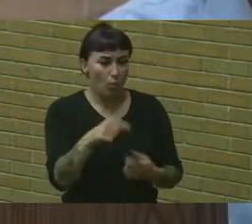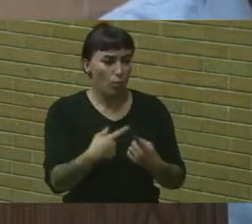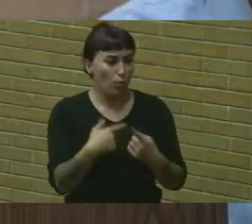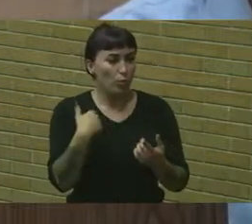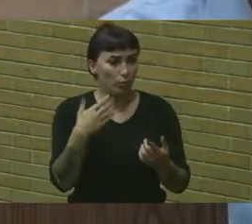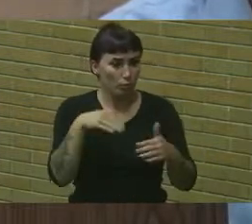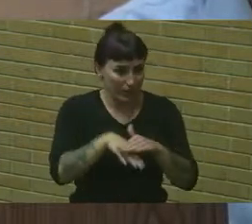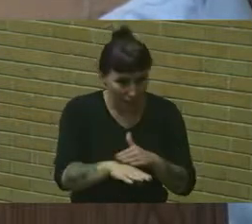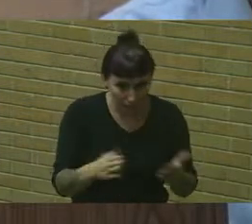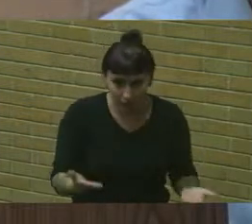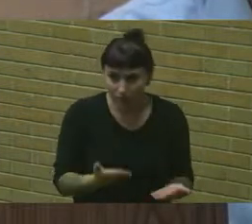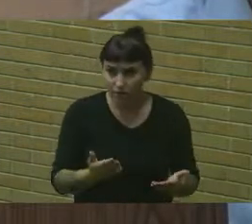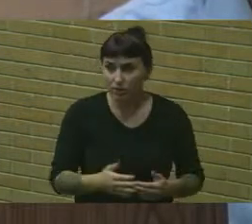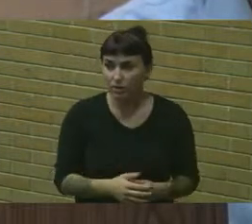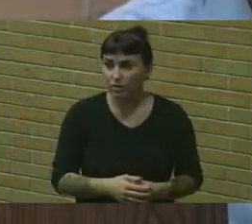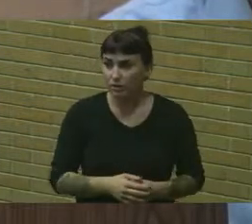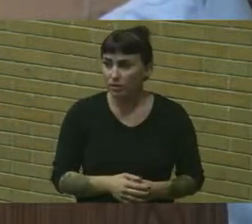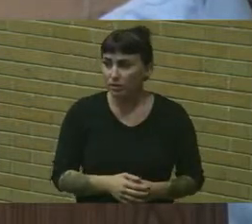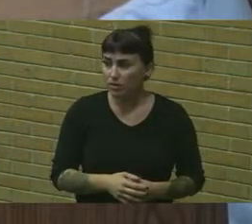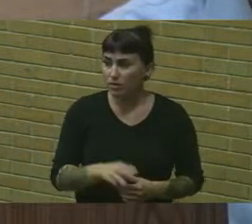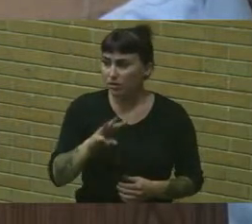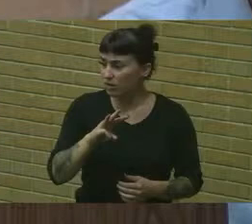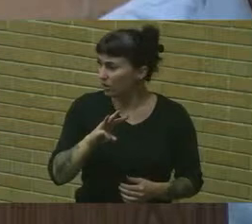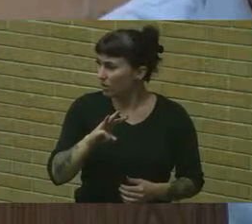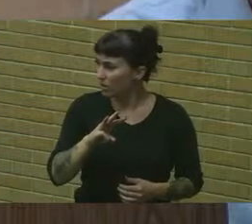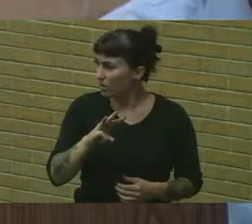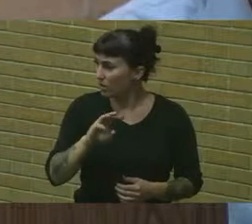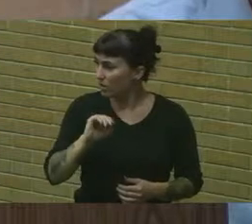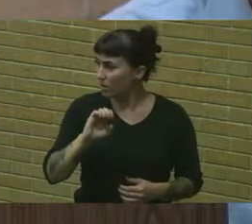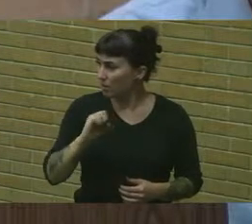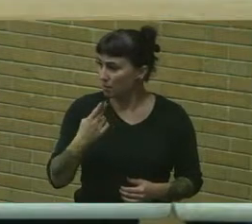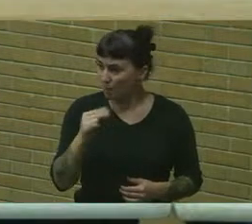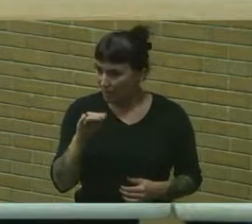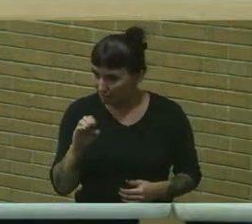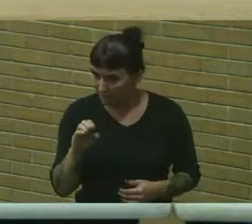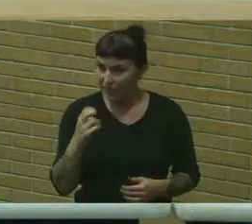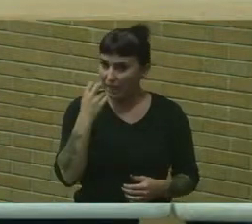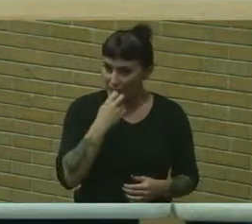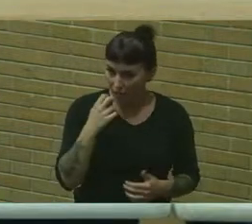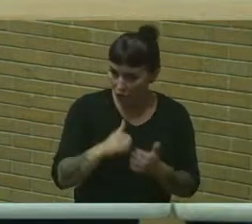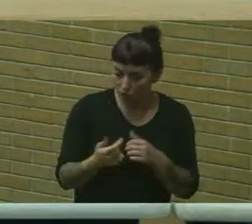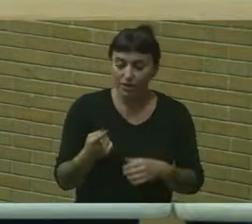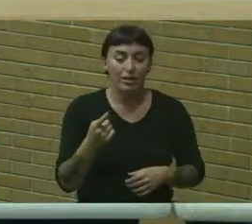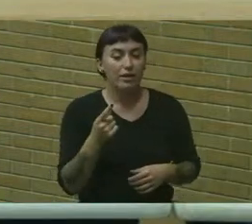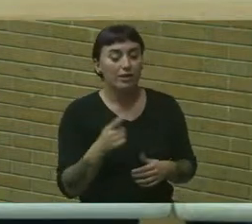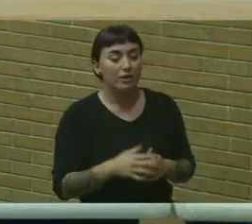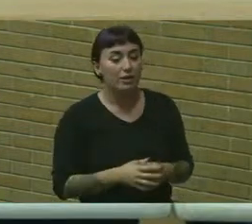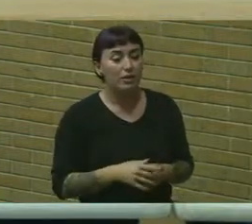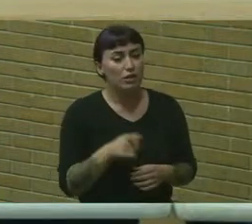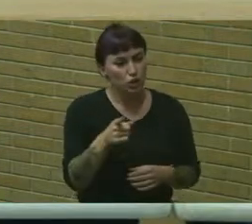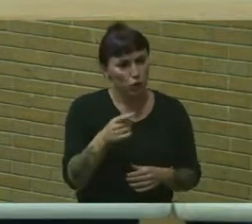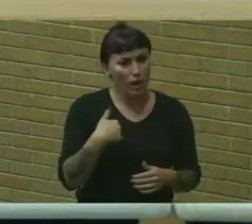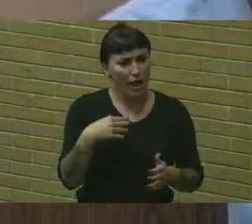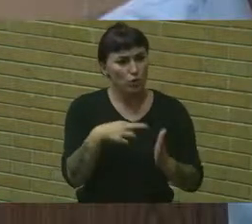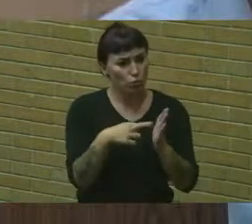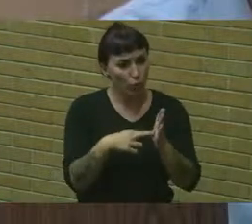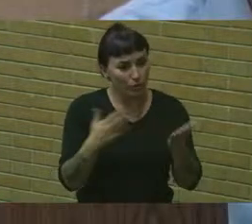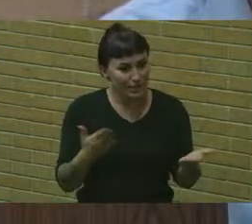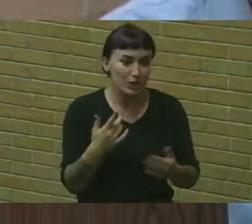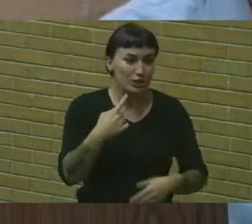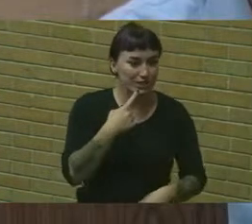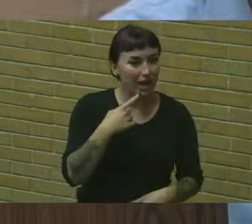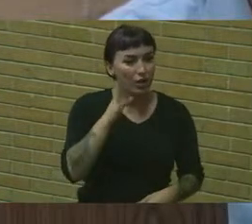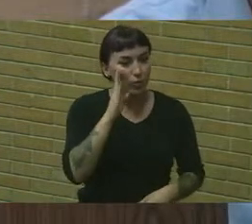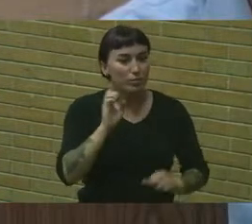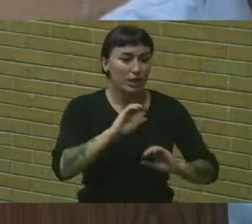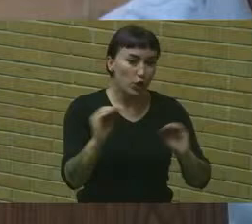here, William, say your last name? Maley. Maley. You had rules here. You said there would